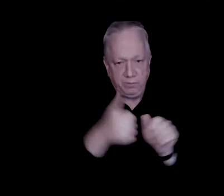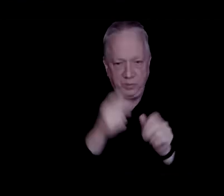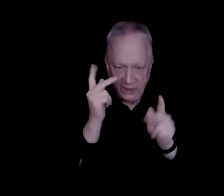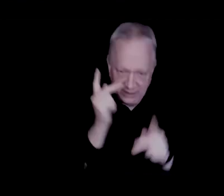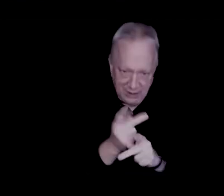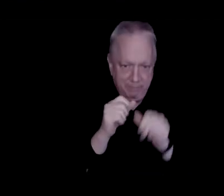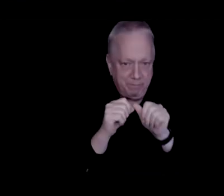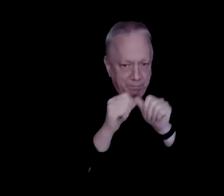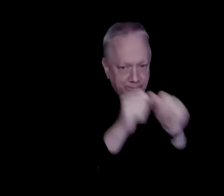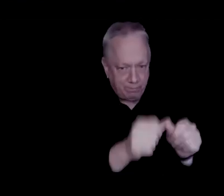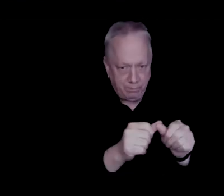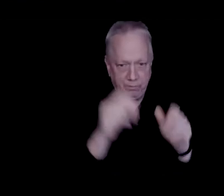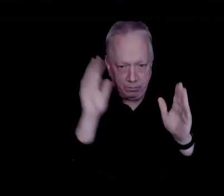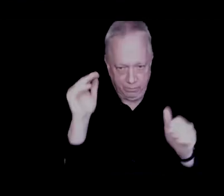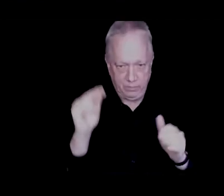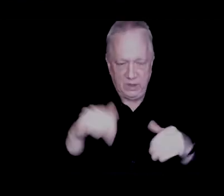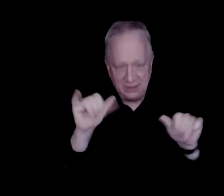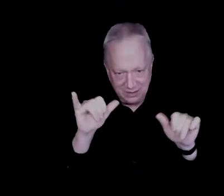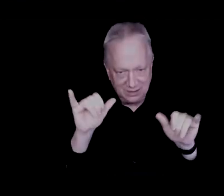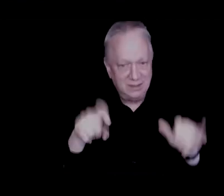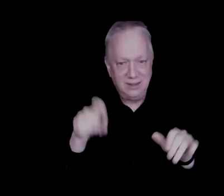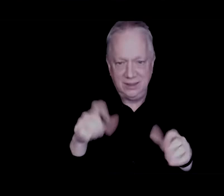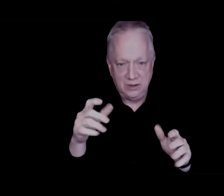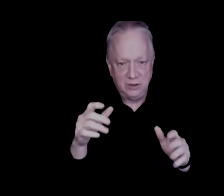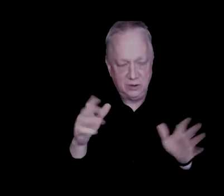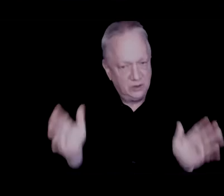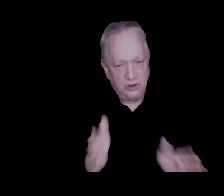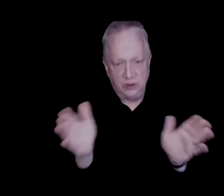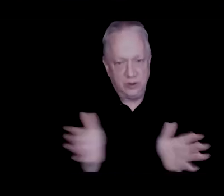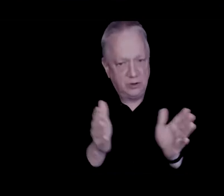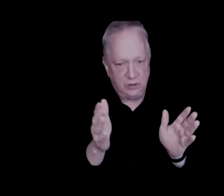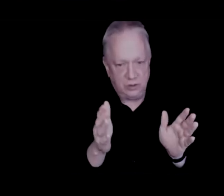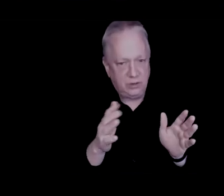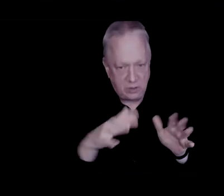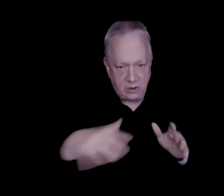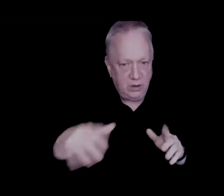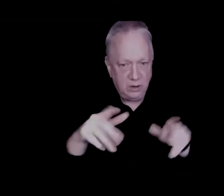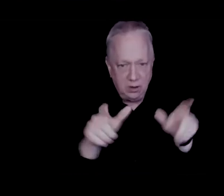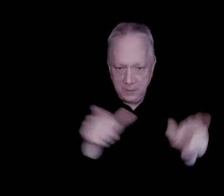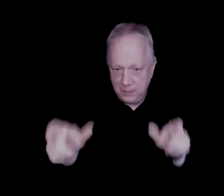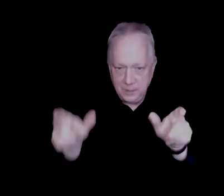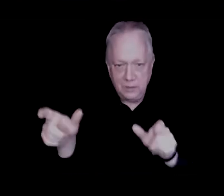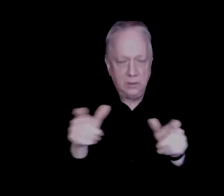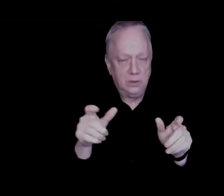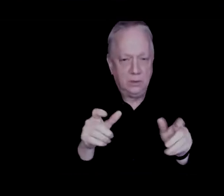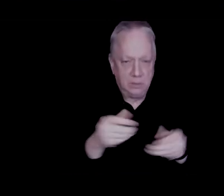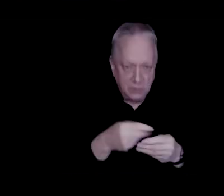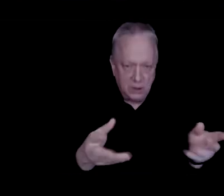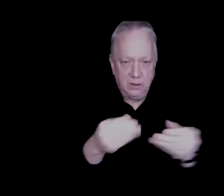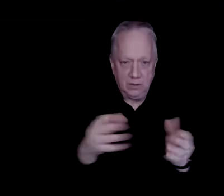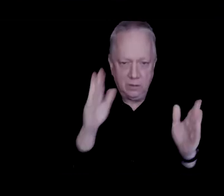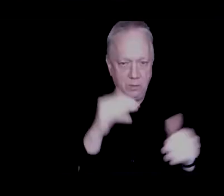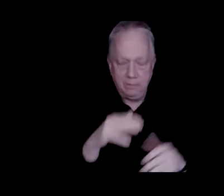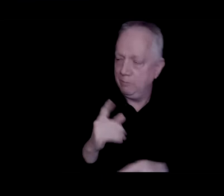hope, and we still need to encourage the peoples who try to give hope. And